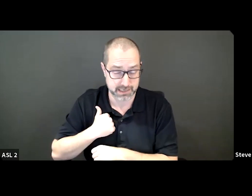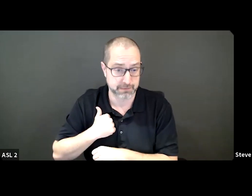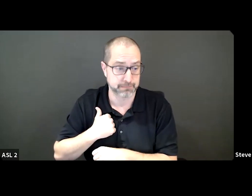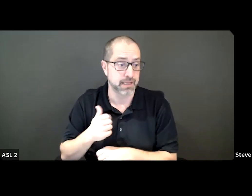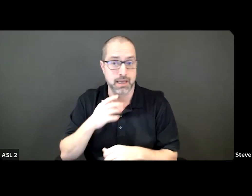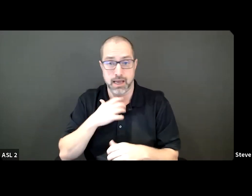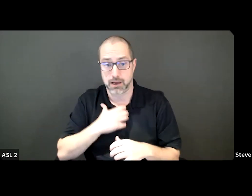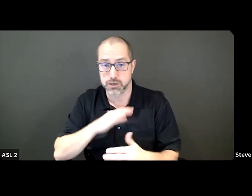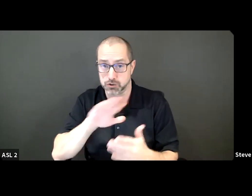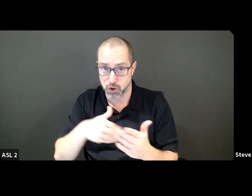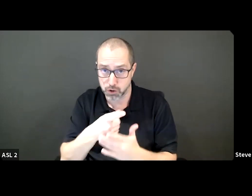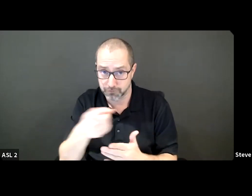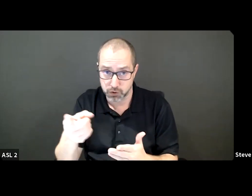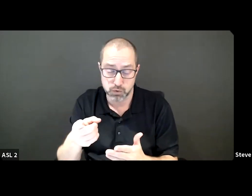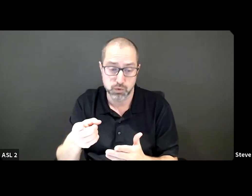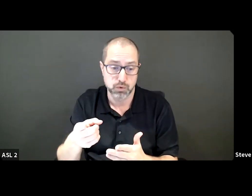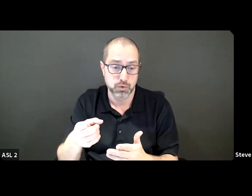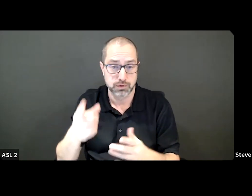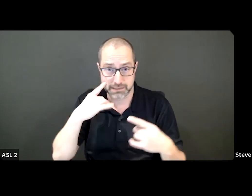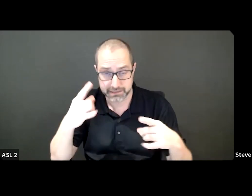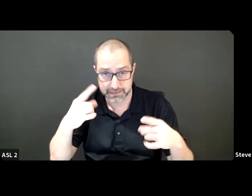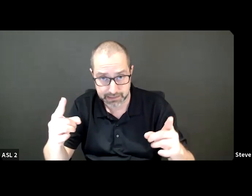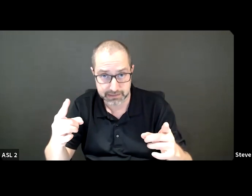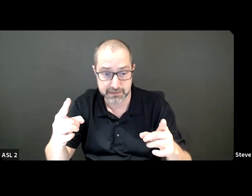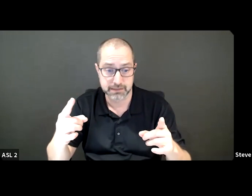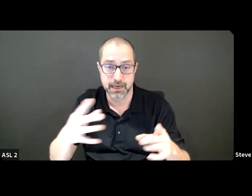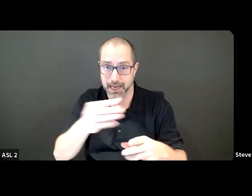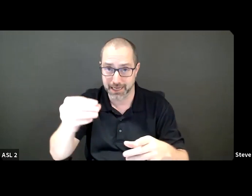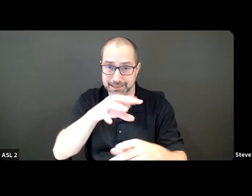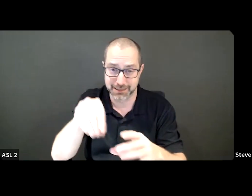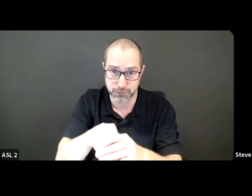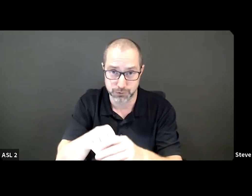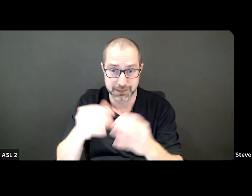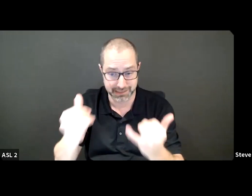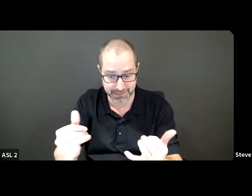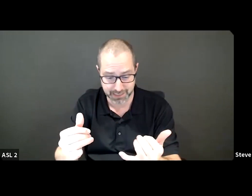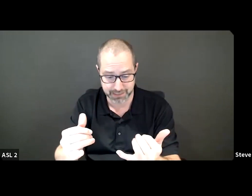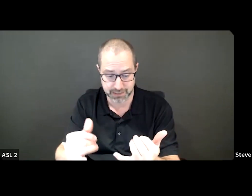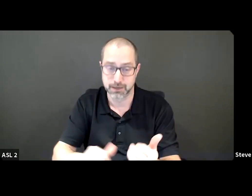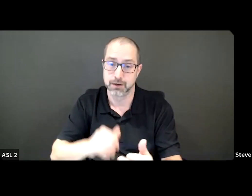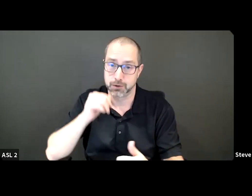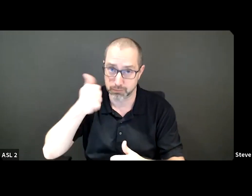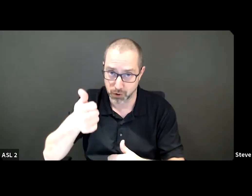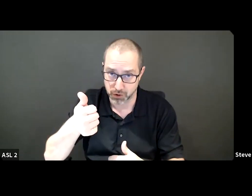you success and inclusion today, tomorrow,